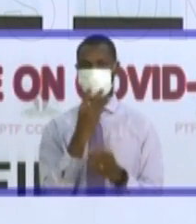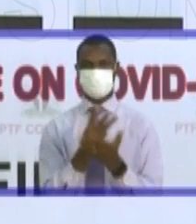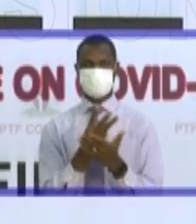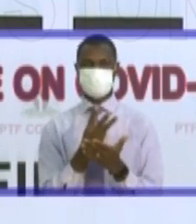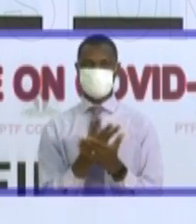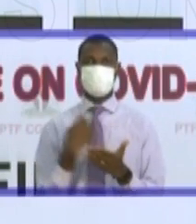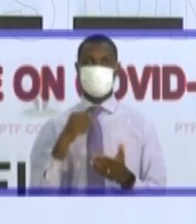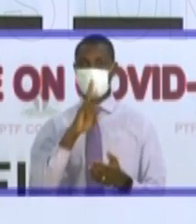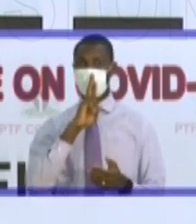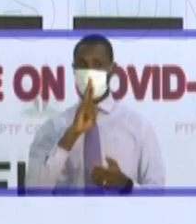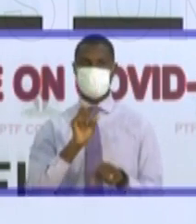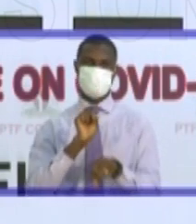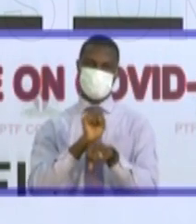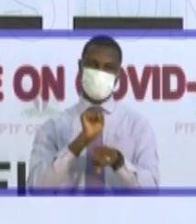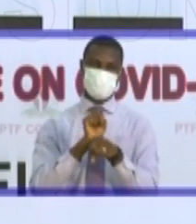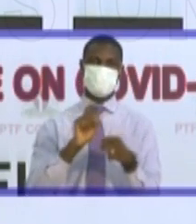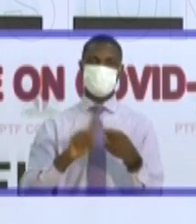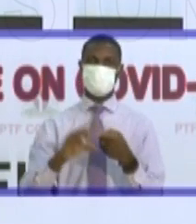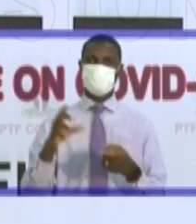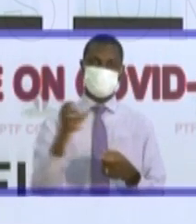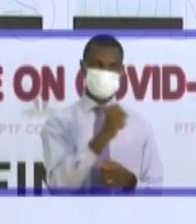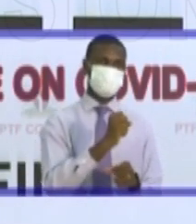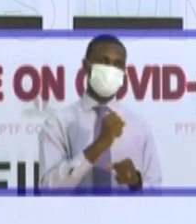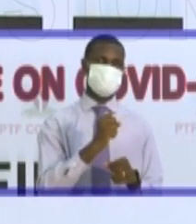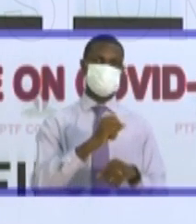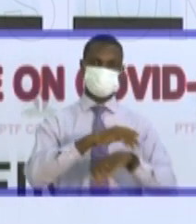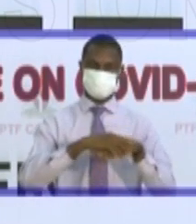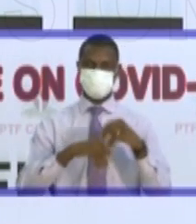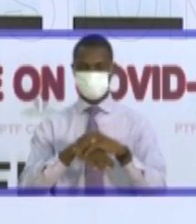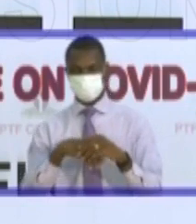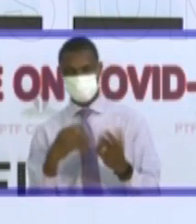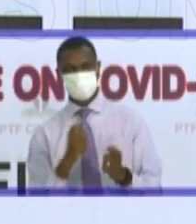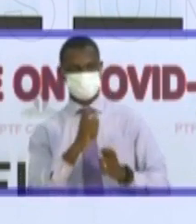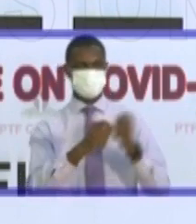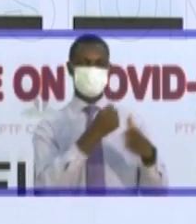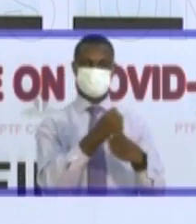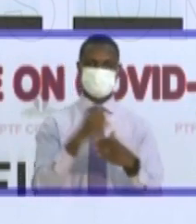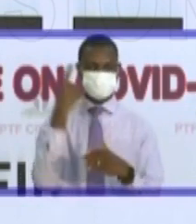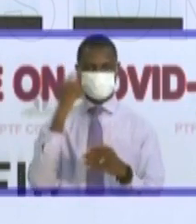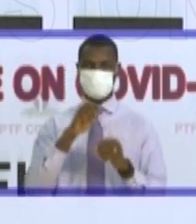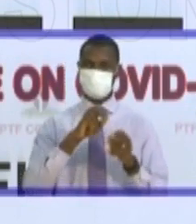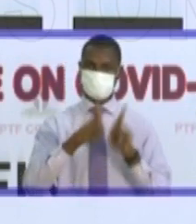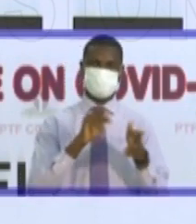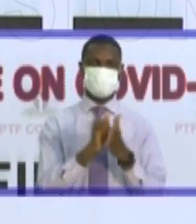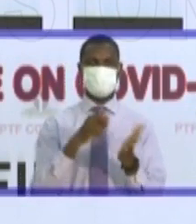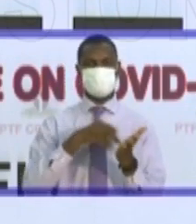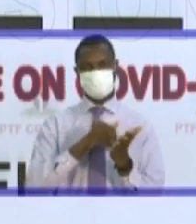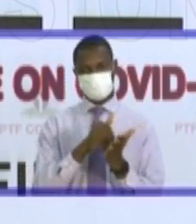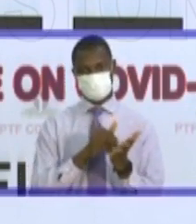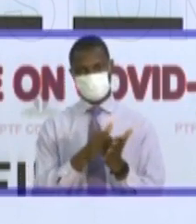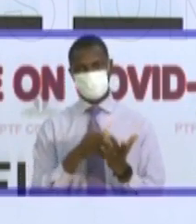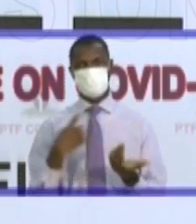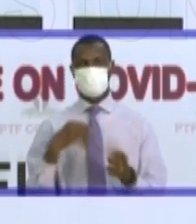are working to get palliatives to the most vulnerable, and we are also working very closely with state